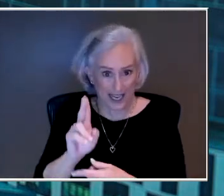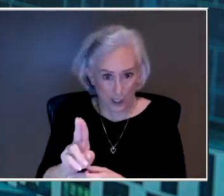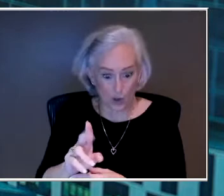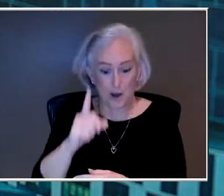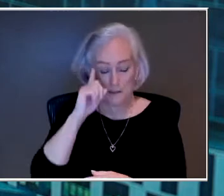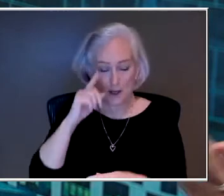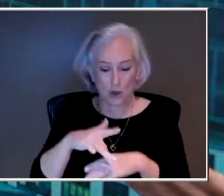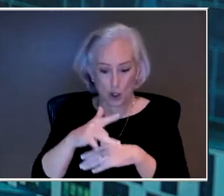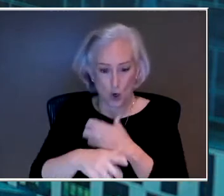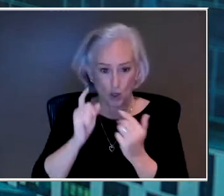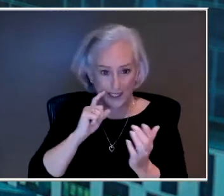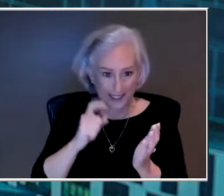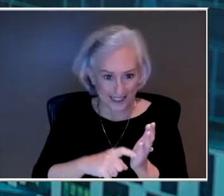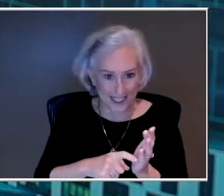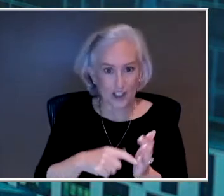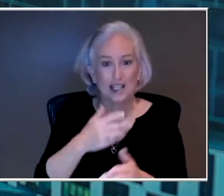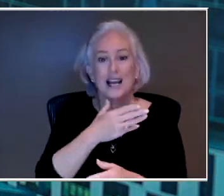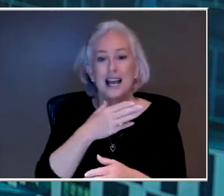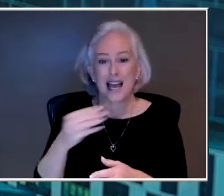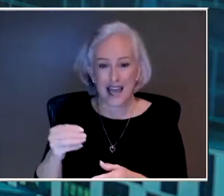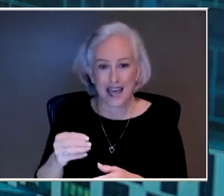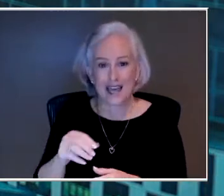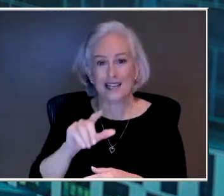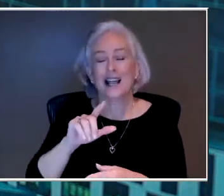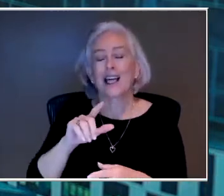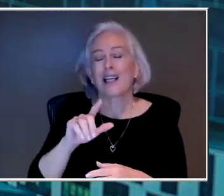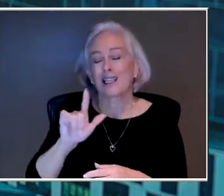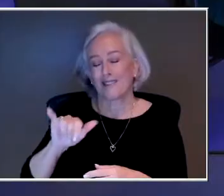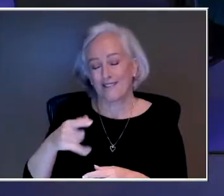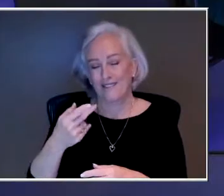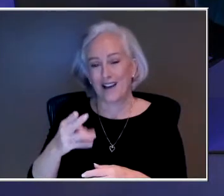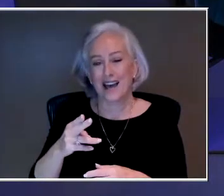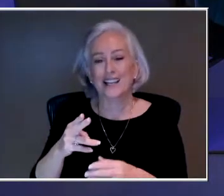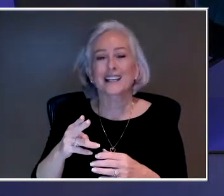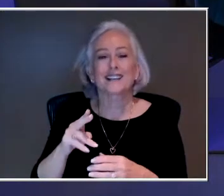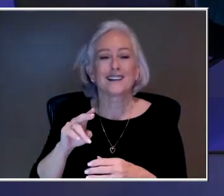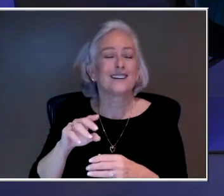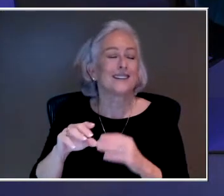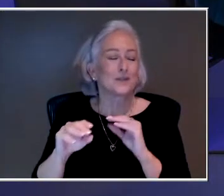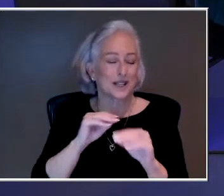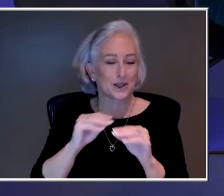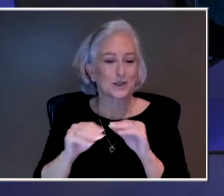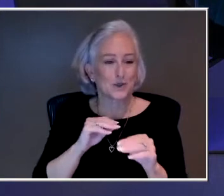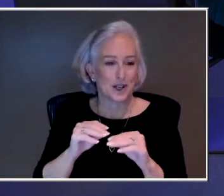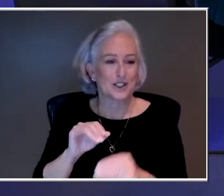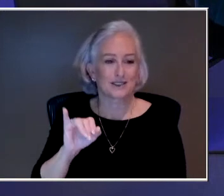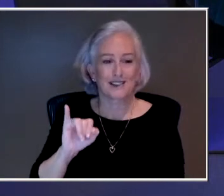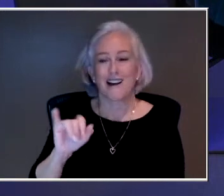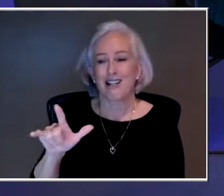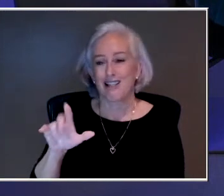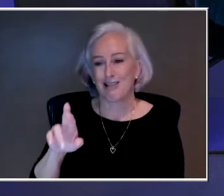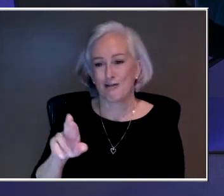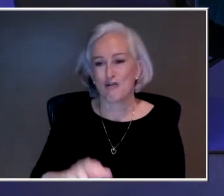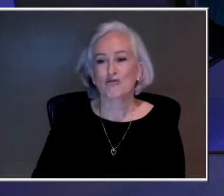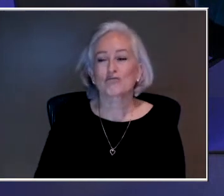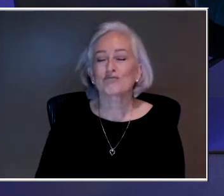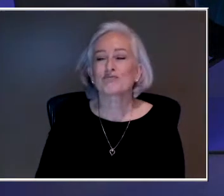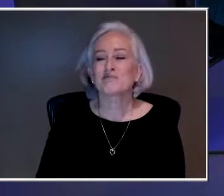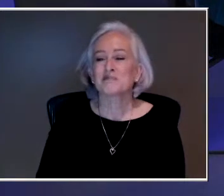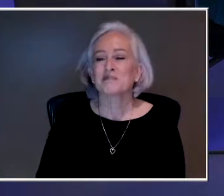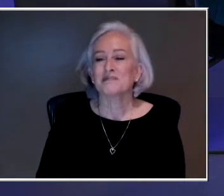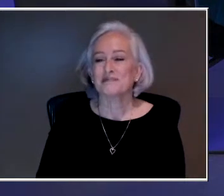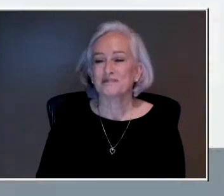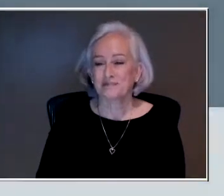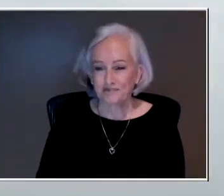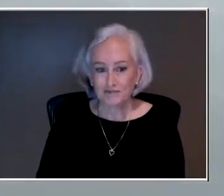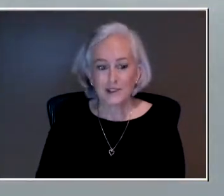procedures like the immediate lymphatic reconstruction procedure that Adrienne had. So most of us think of those obvious lymphedema symptoms like swelling of the